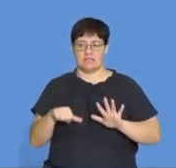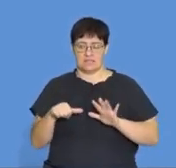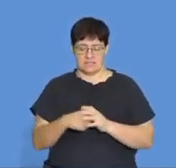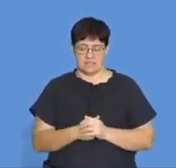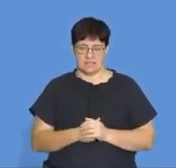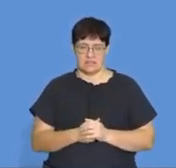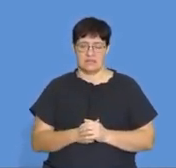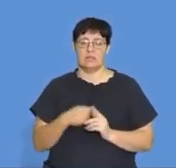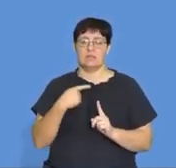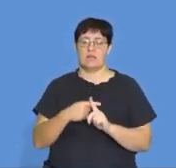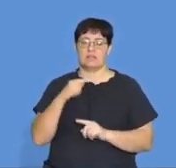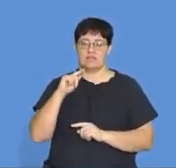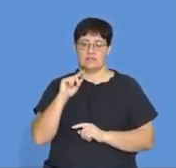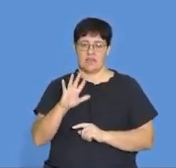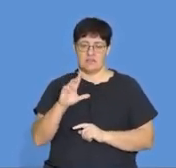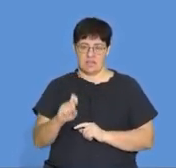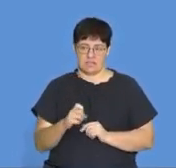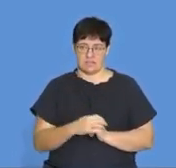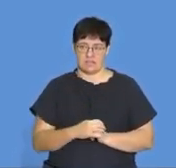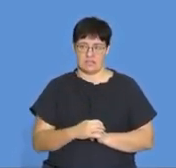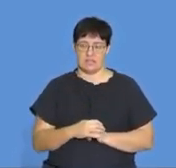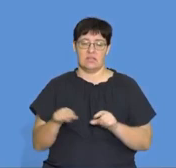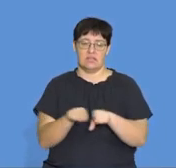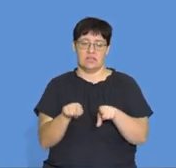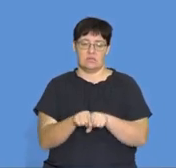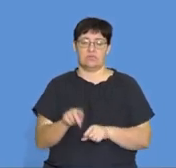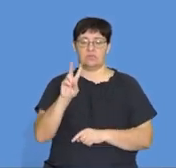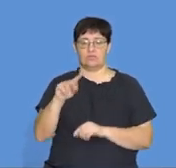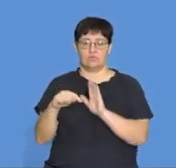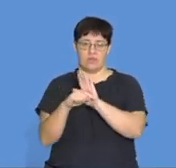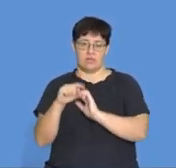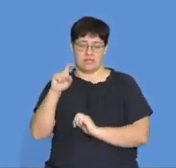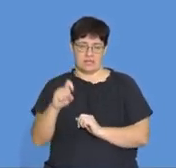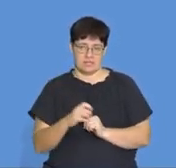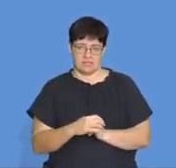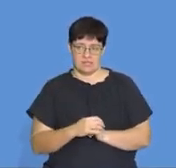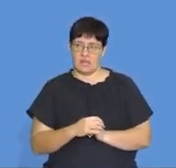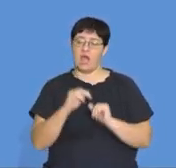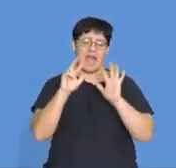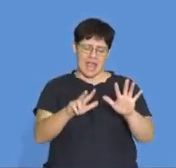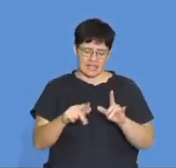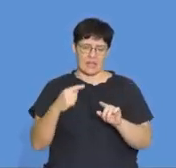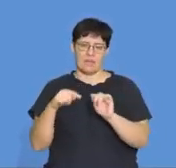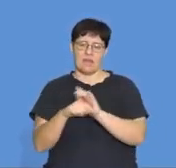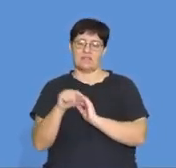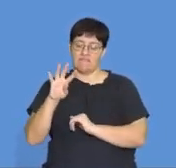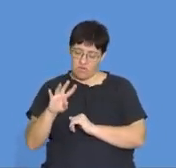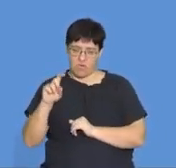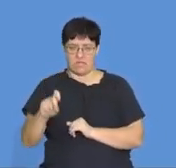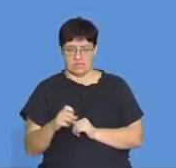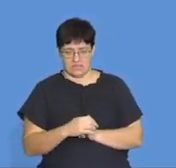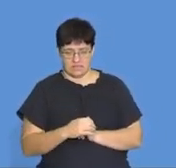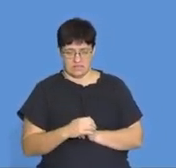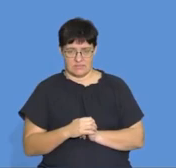16 plus 5x equals to 8 minus